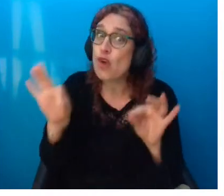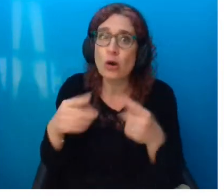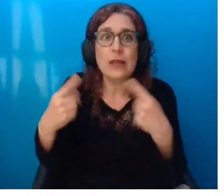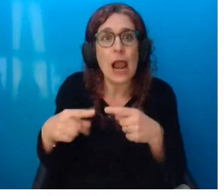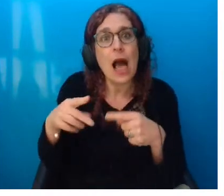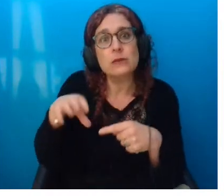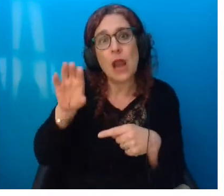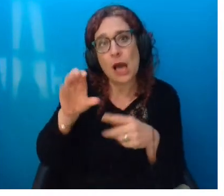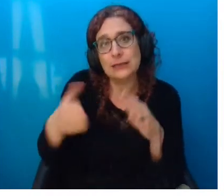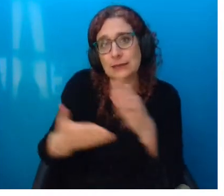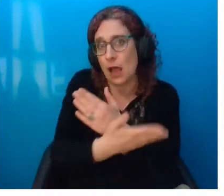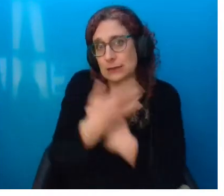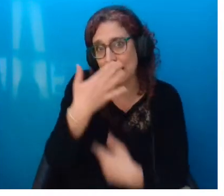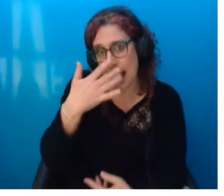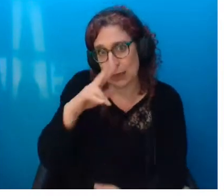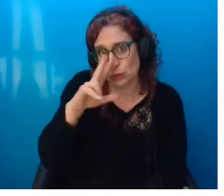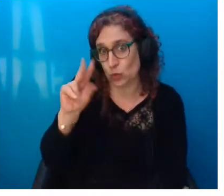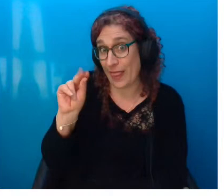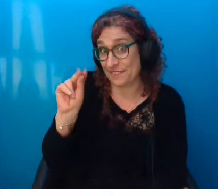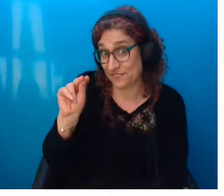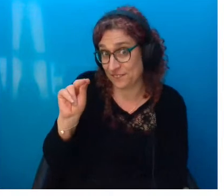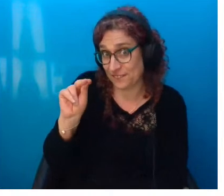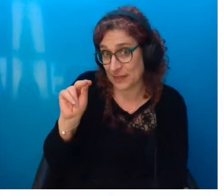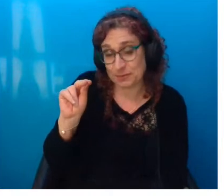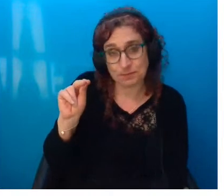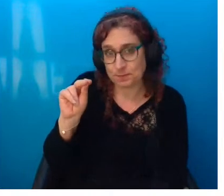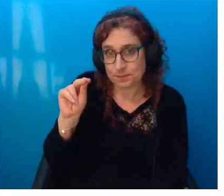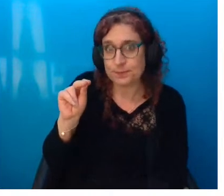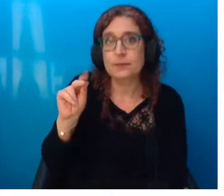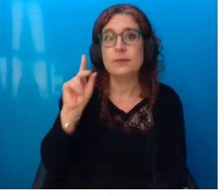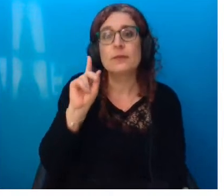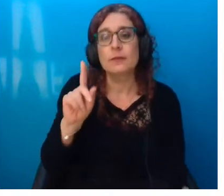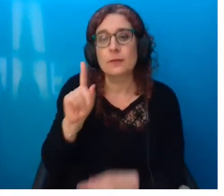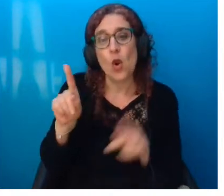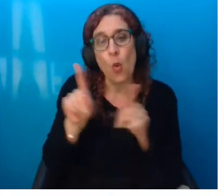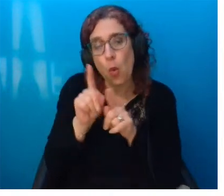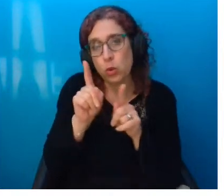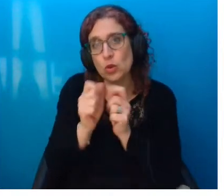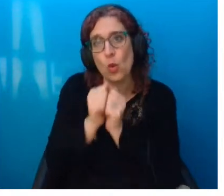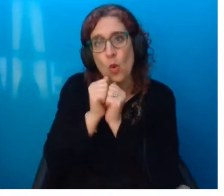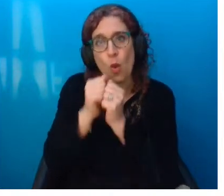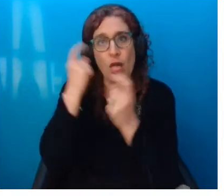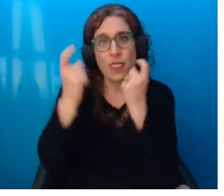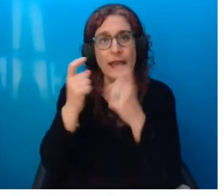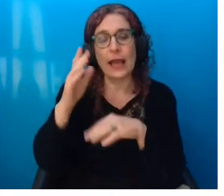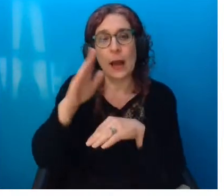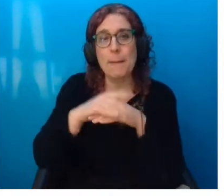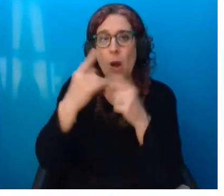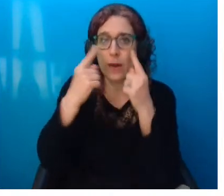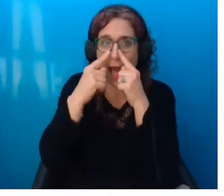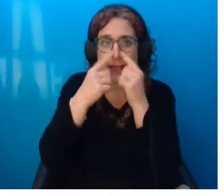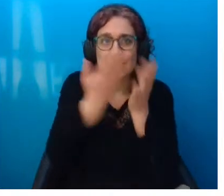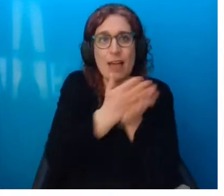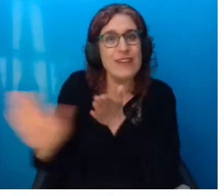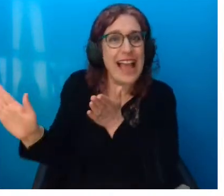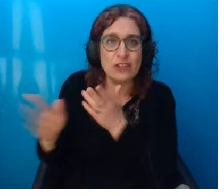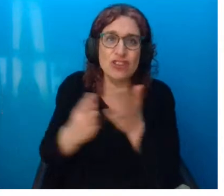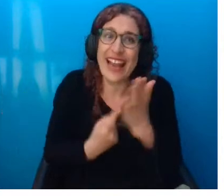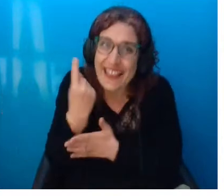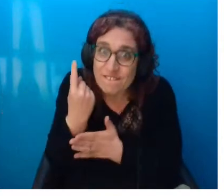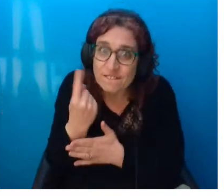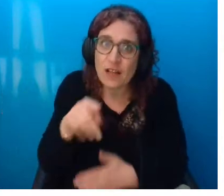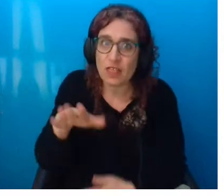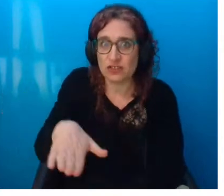so that's actually not an option at the moment. It might also be worthwhile considering nasal irrigation if the child can tolerate it.